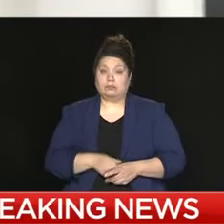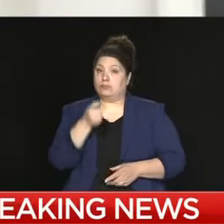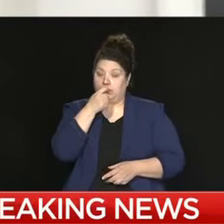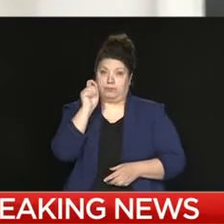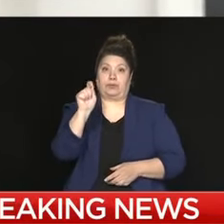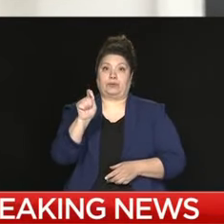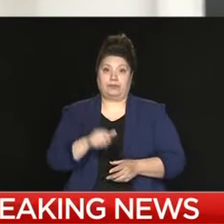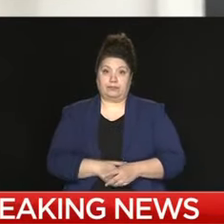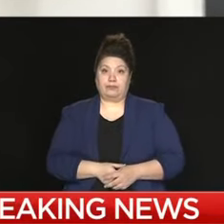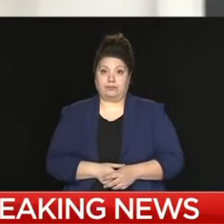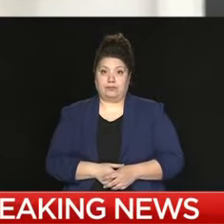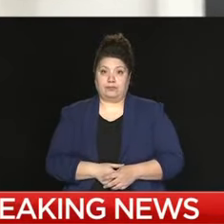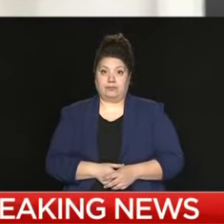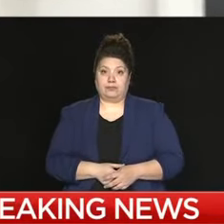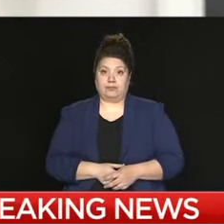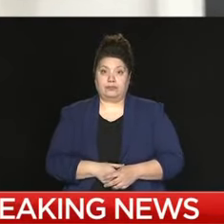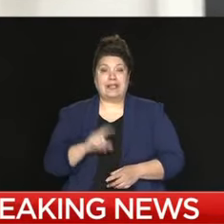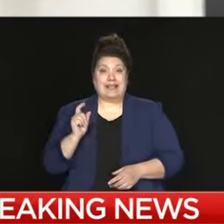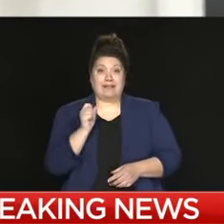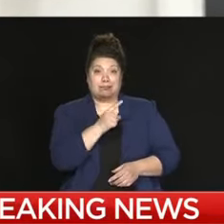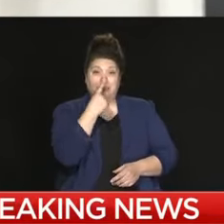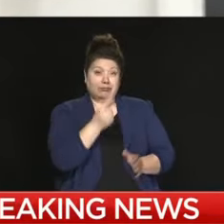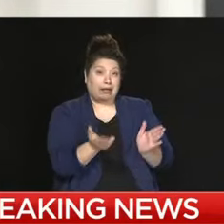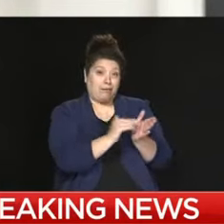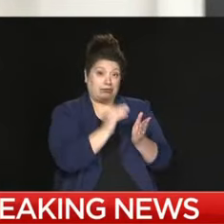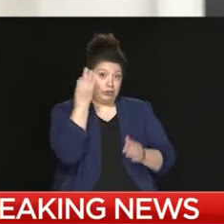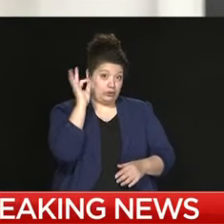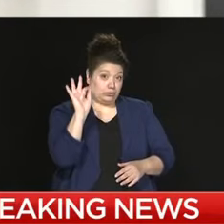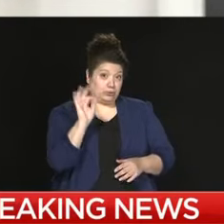Period. Okay.